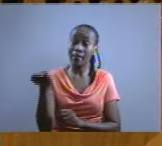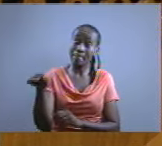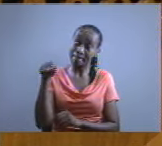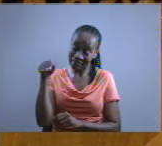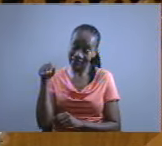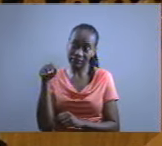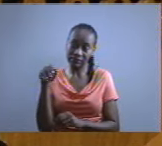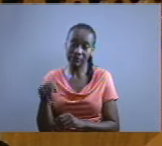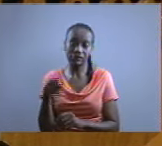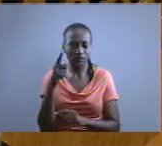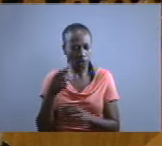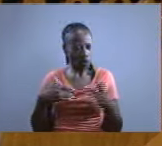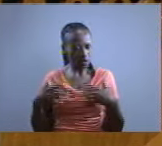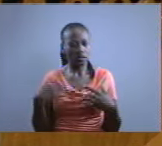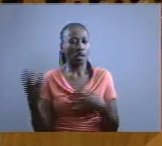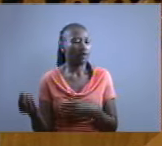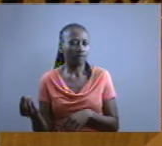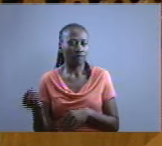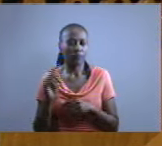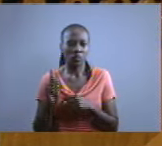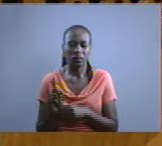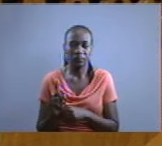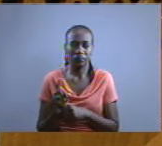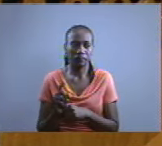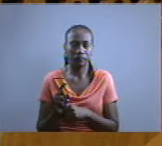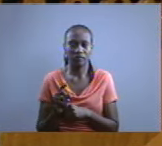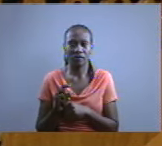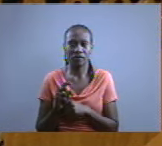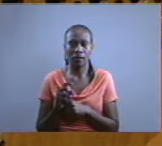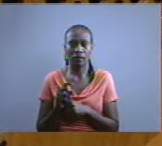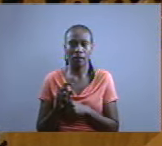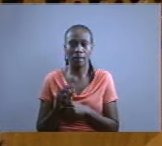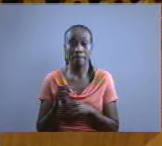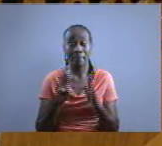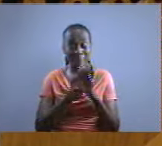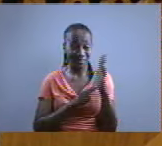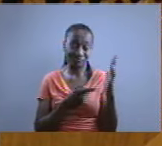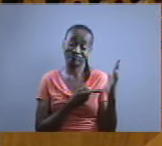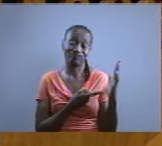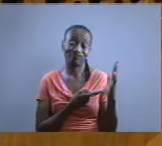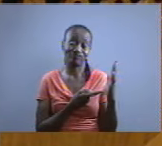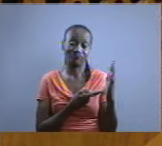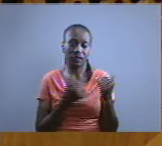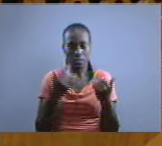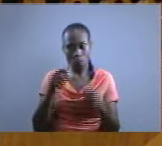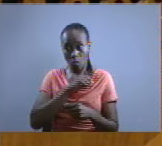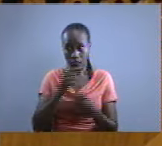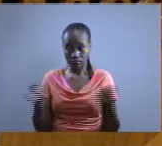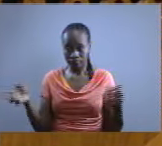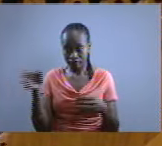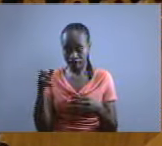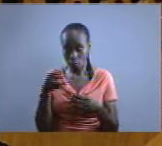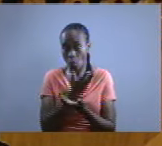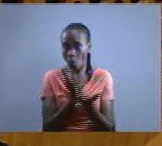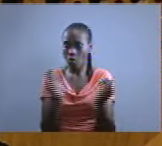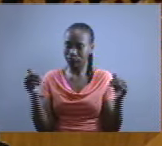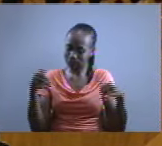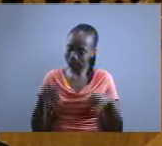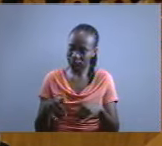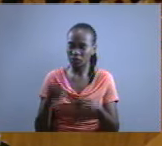Bank raised some concern about some of the provisions of the bill. Hence, we are here today talking to